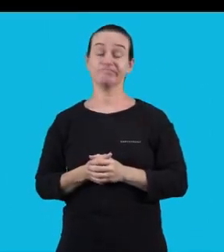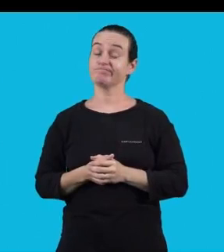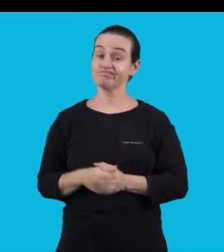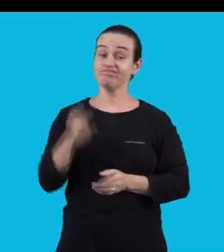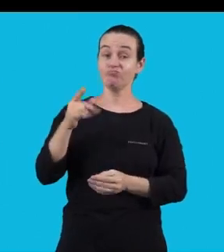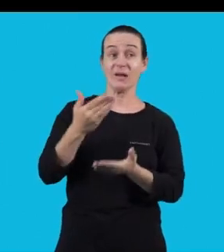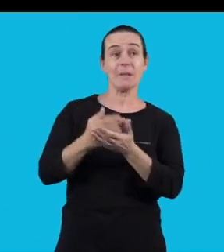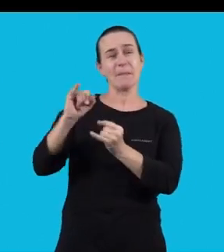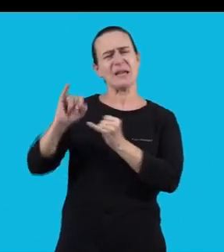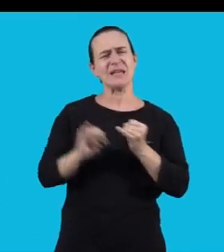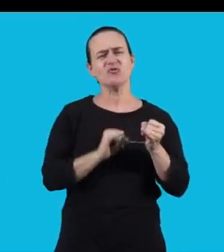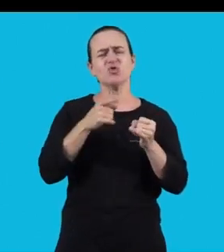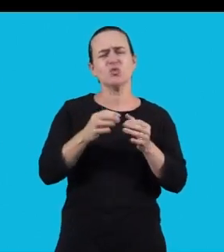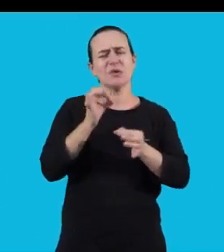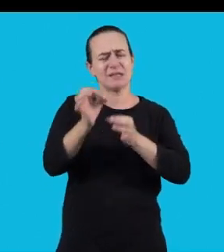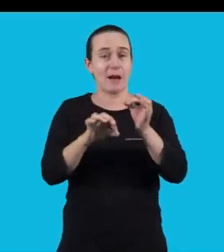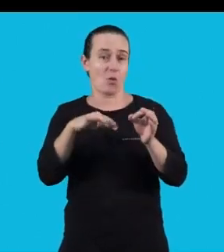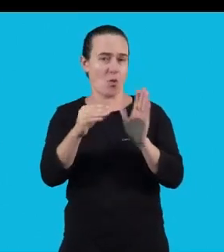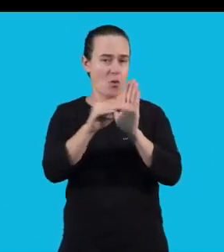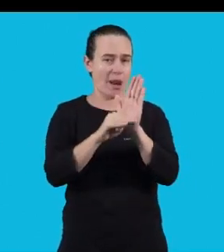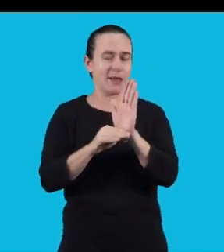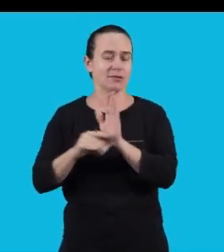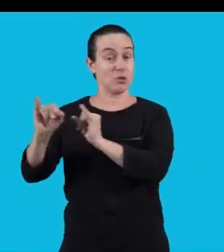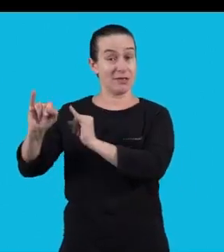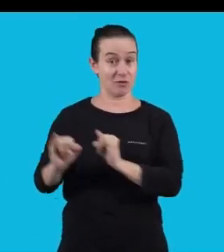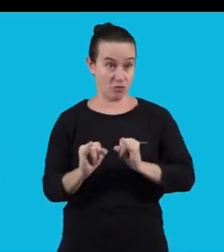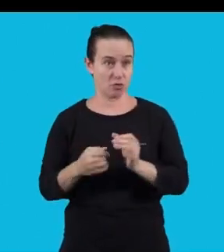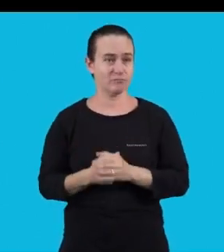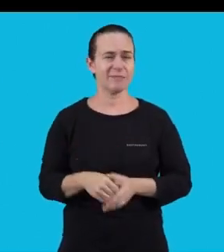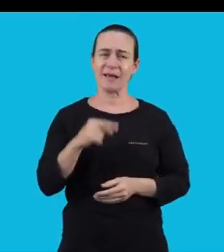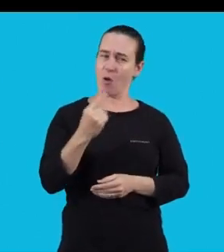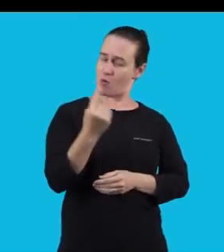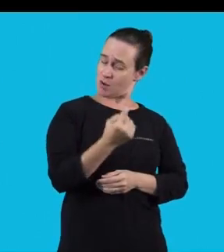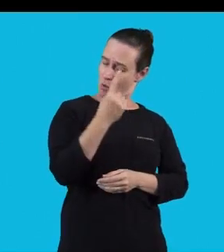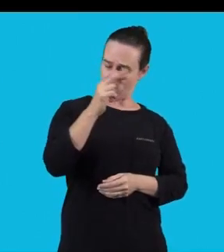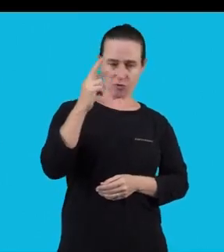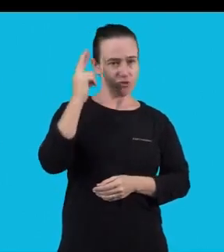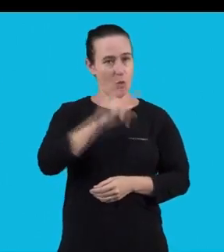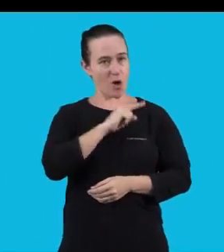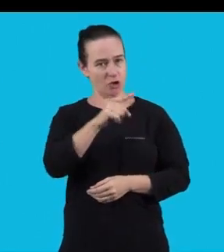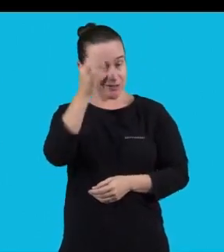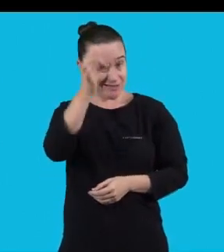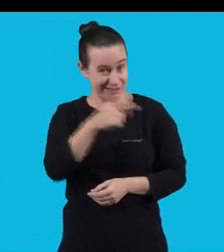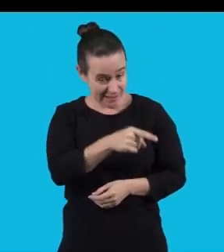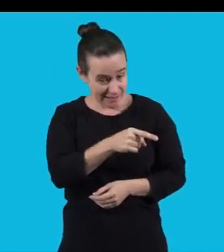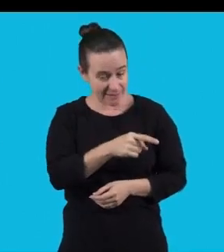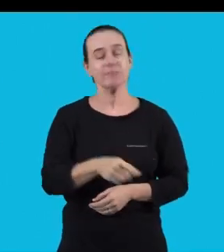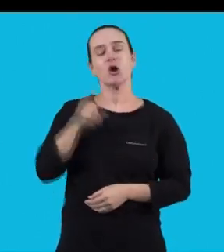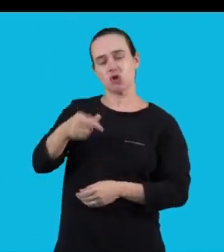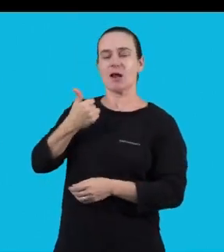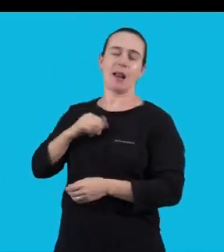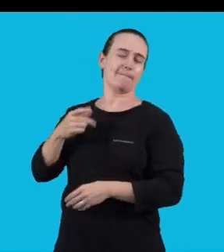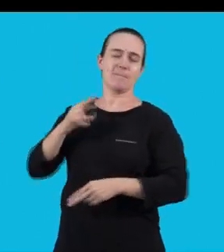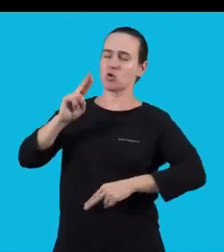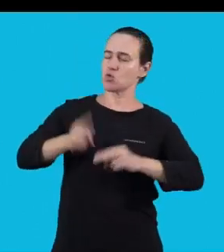also introduce an explanation or a list. There is only one reason for her decision. She wanted to make a fresh